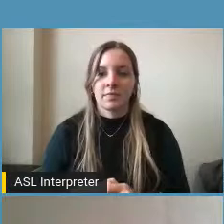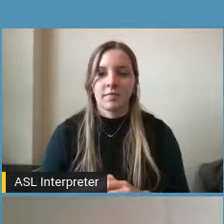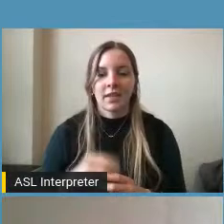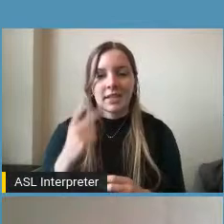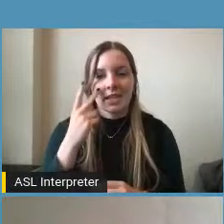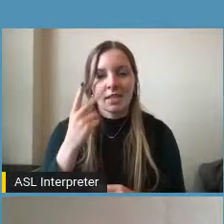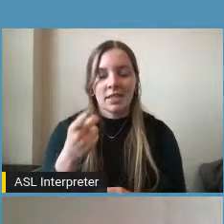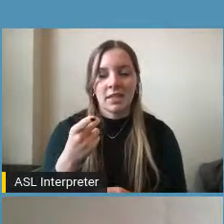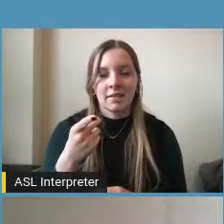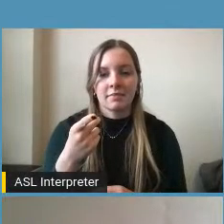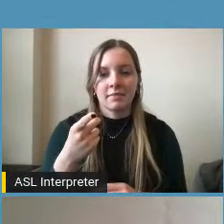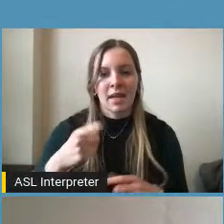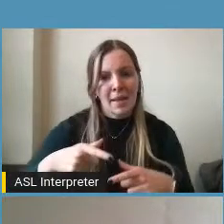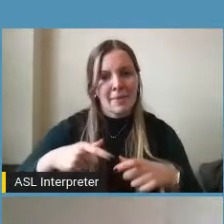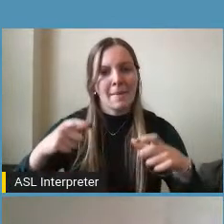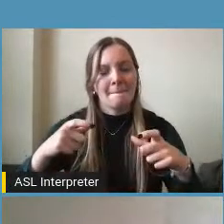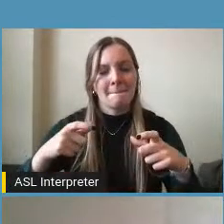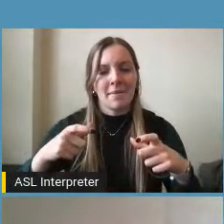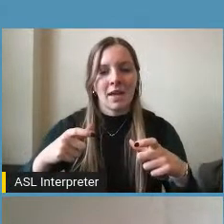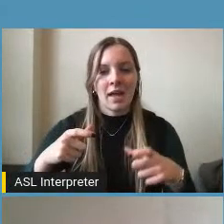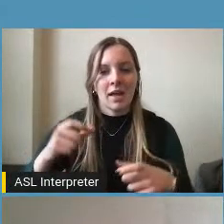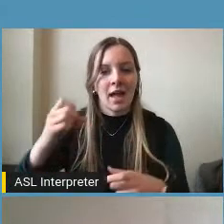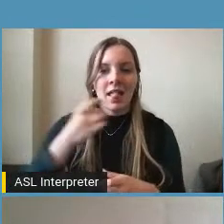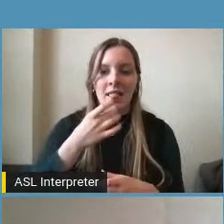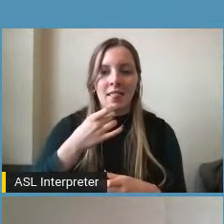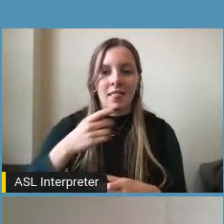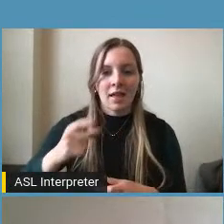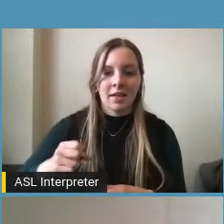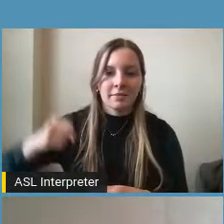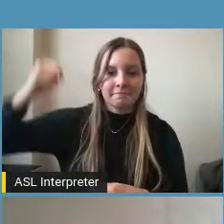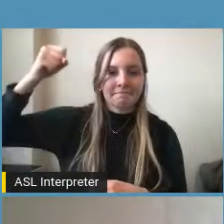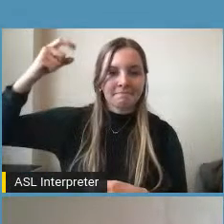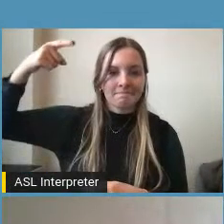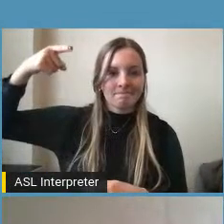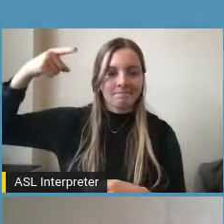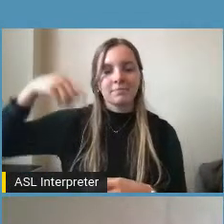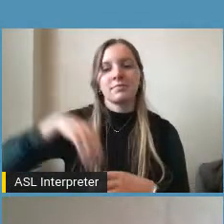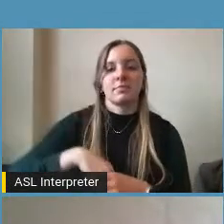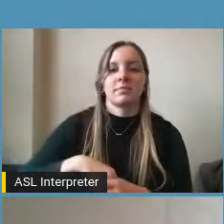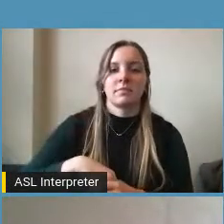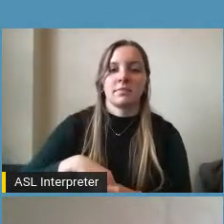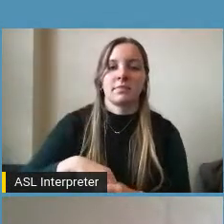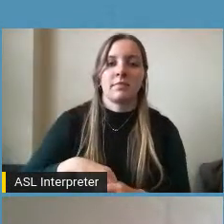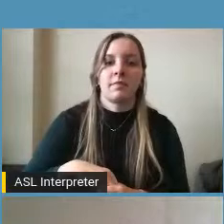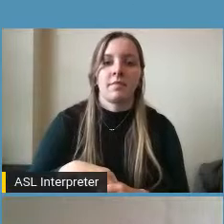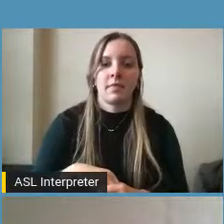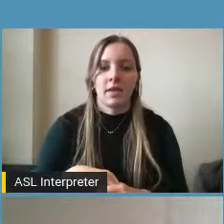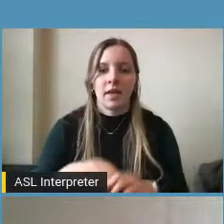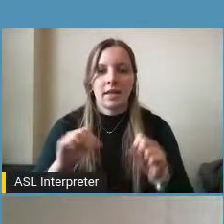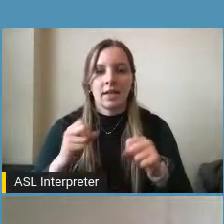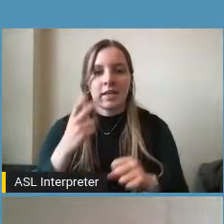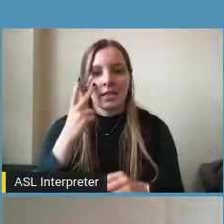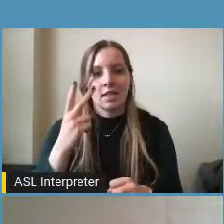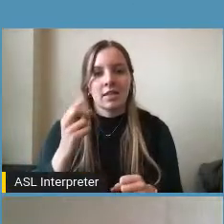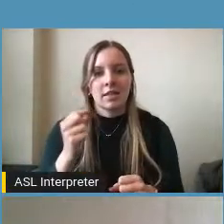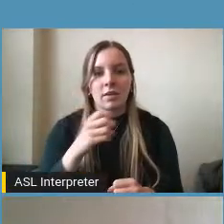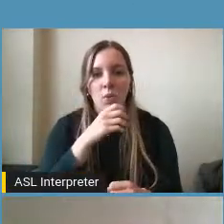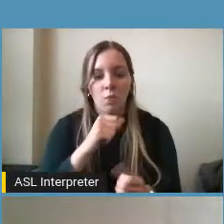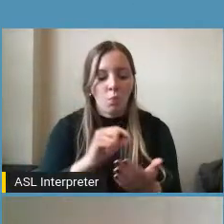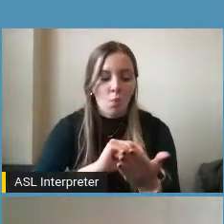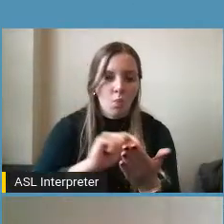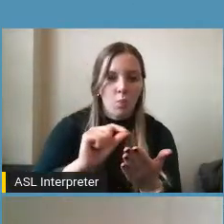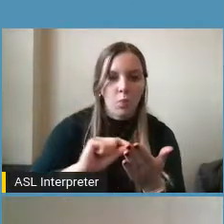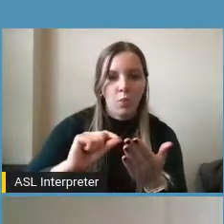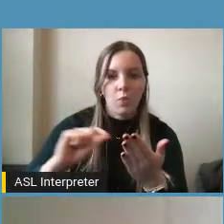light in that case, and the string is on a stick so that we can control it. here are a couple of images from that RTI where we